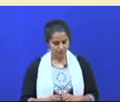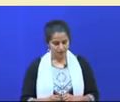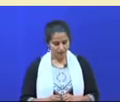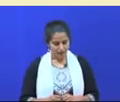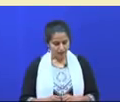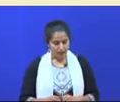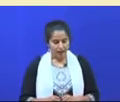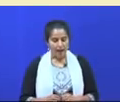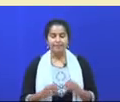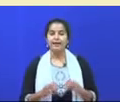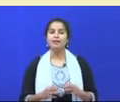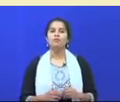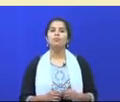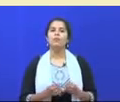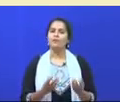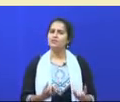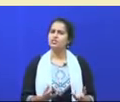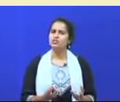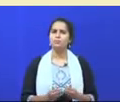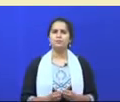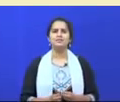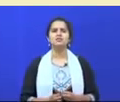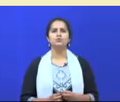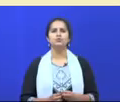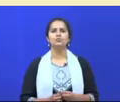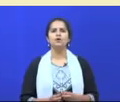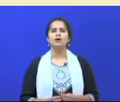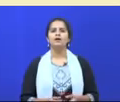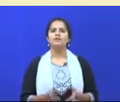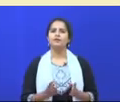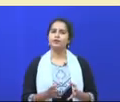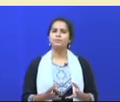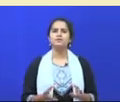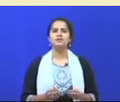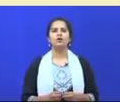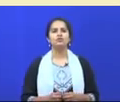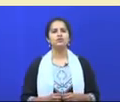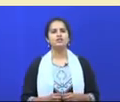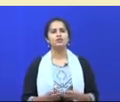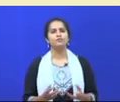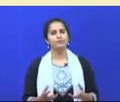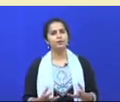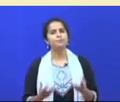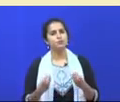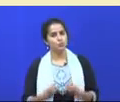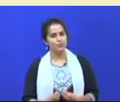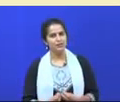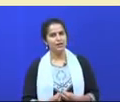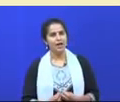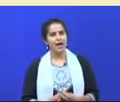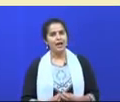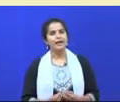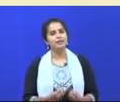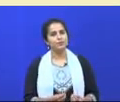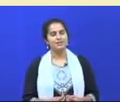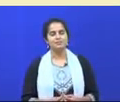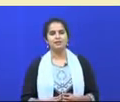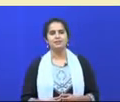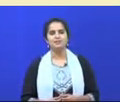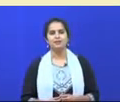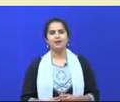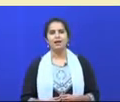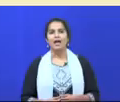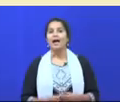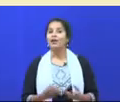Sanskrit. And then I will just present to you the third person conjugation of the verb to be in the